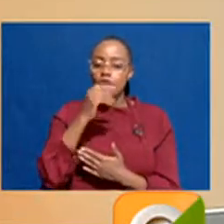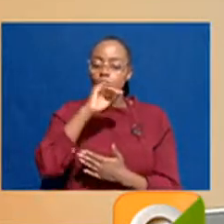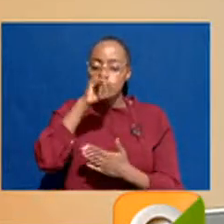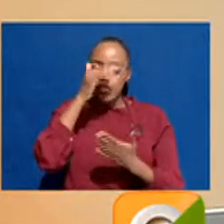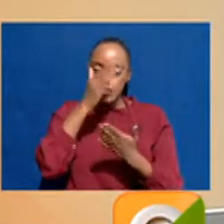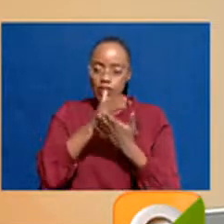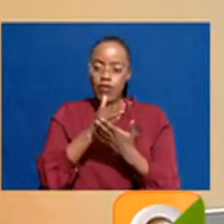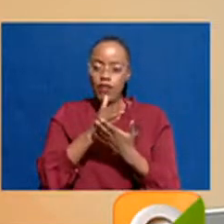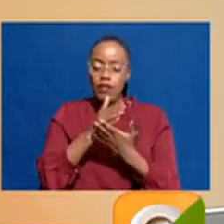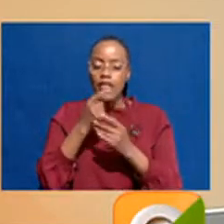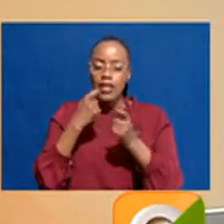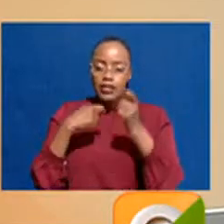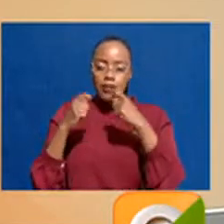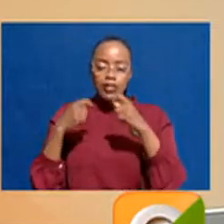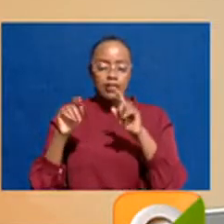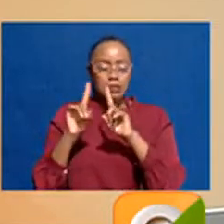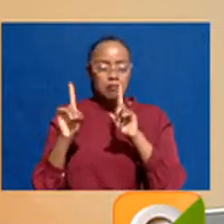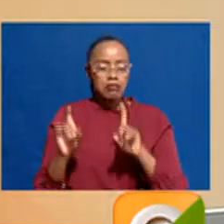justify expenditure?